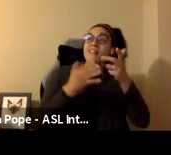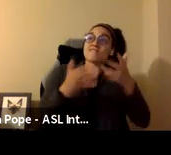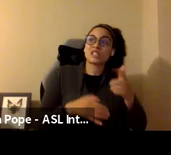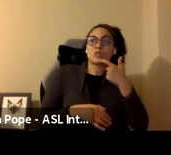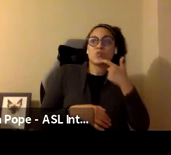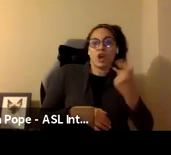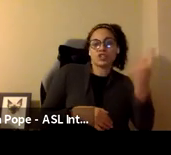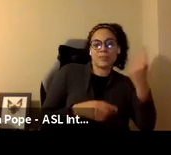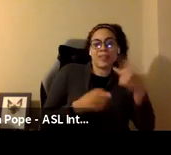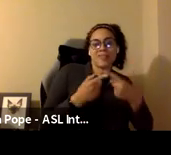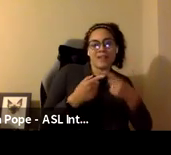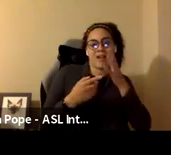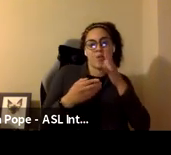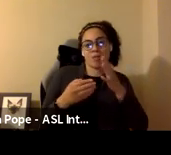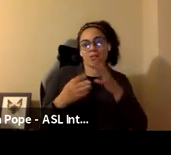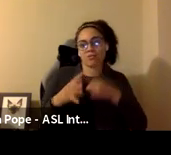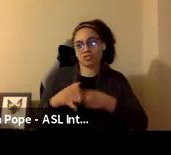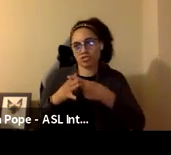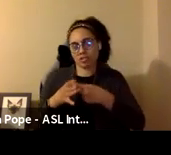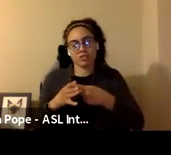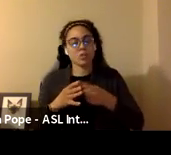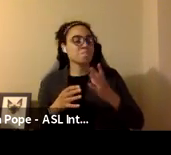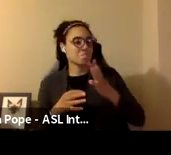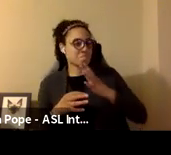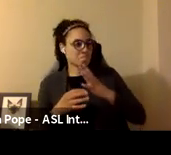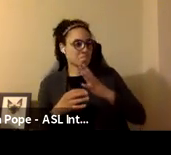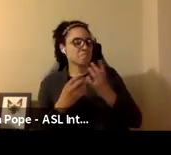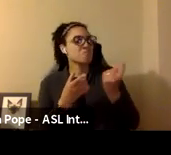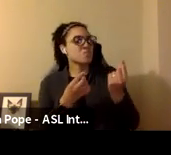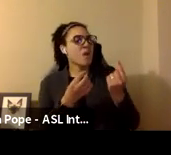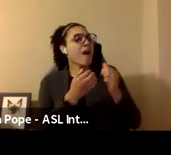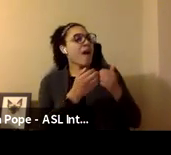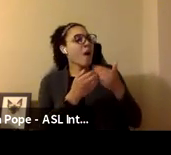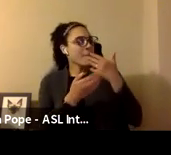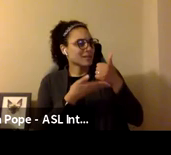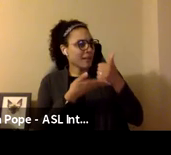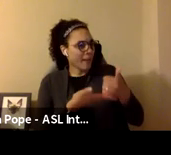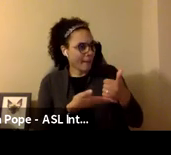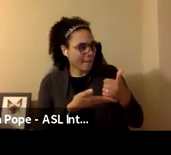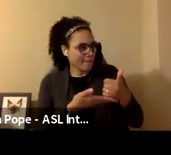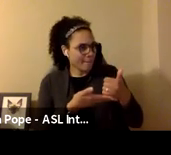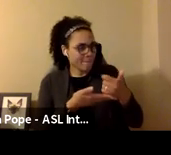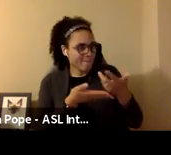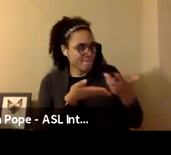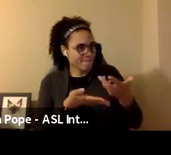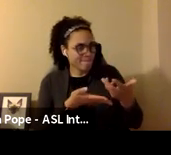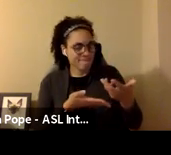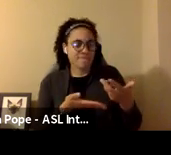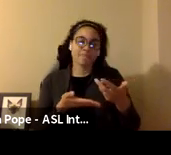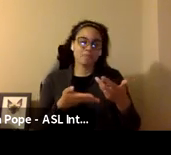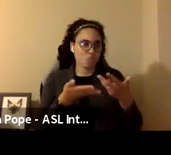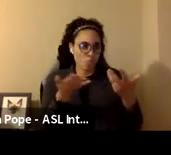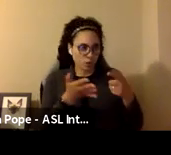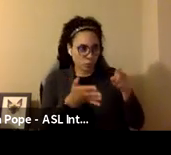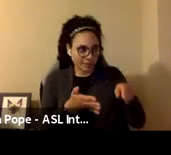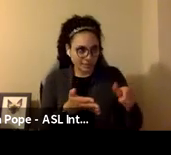whatever. Okay, great. What can I do to make sure how can I help you make sure you get started? Whatever it is, but